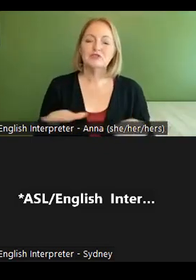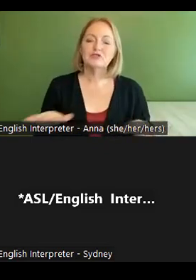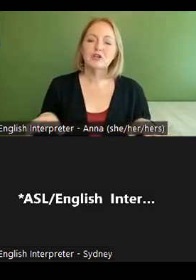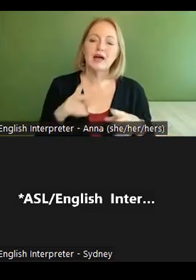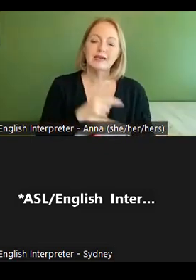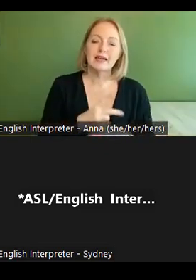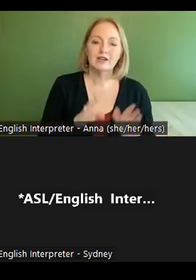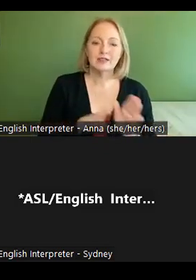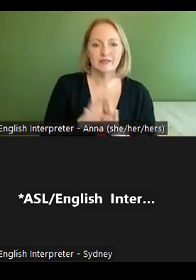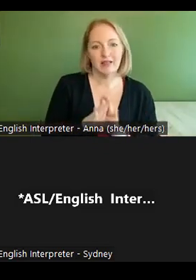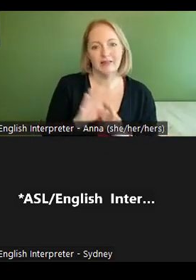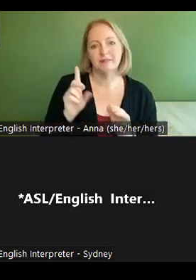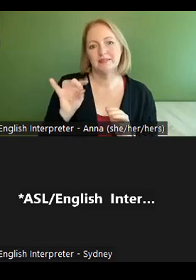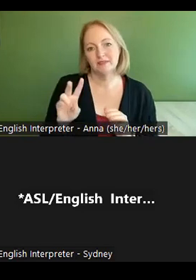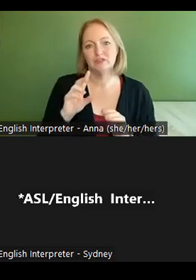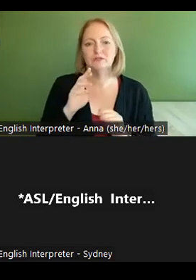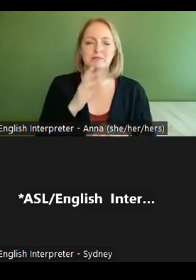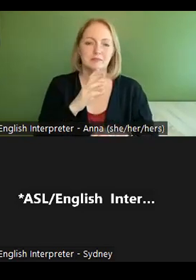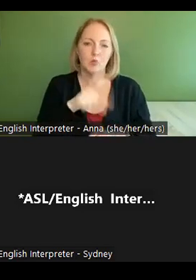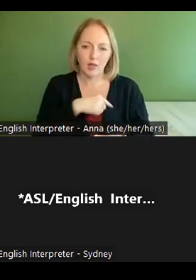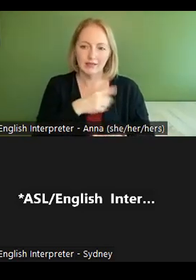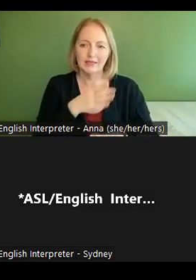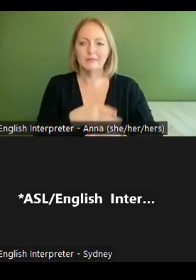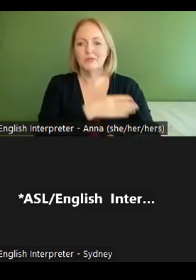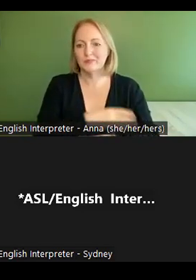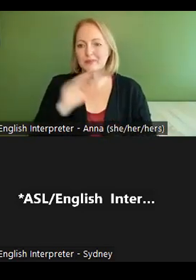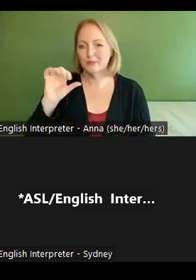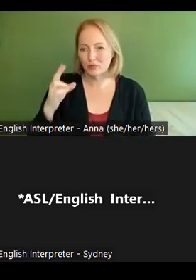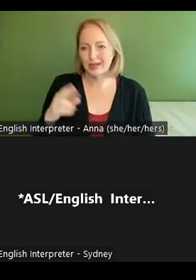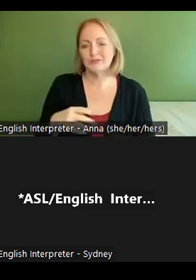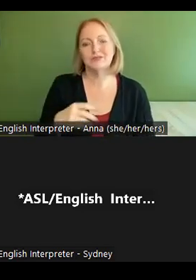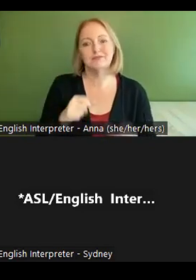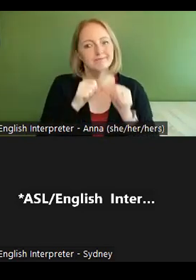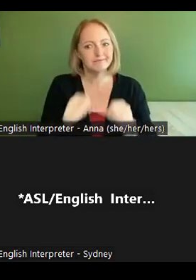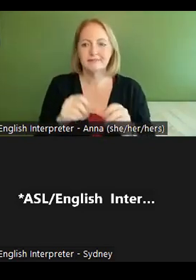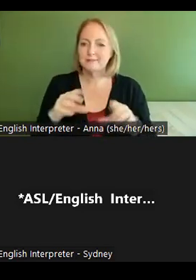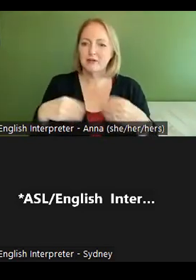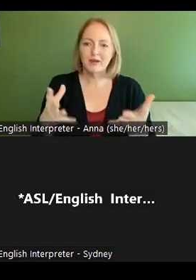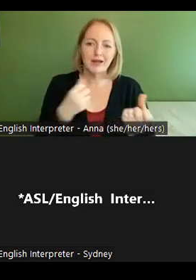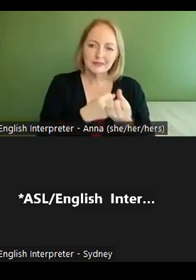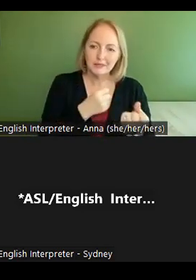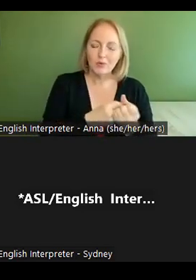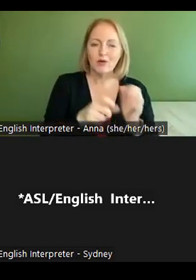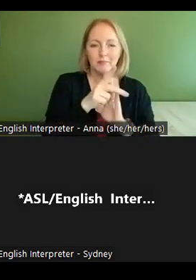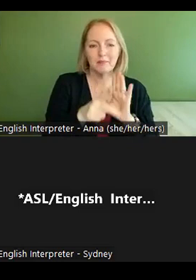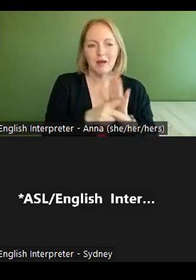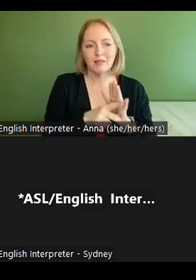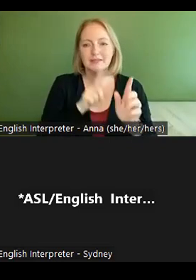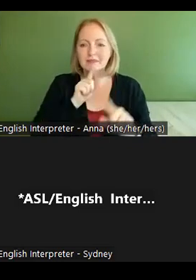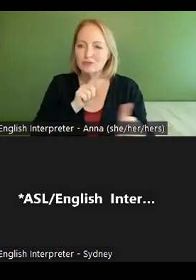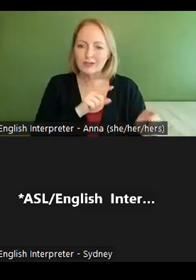Development Division Program Quality and Improvement Branch continues to provide support, policy direction,